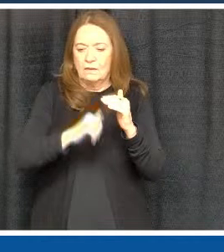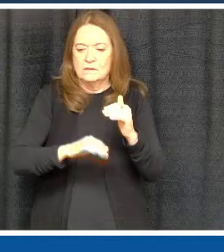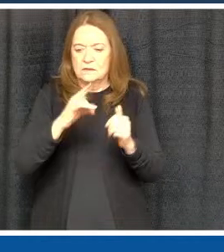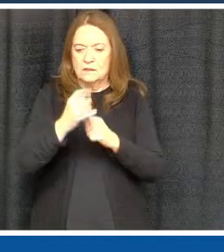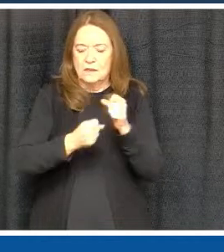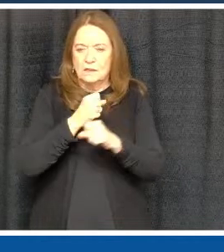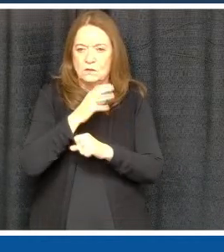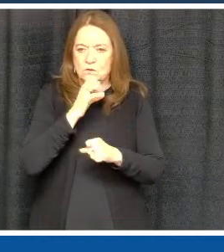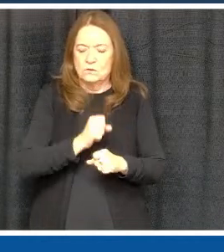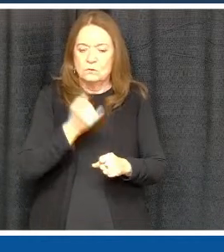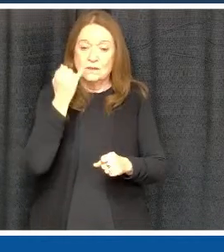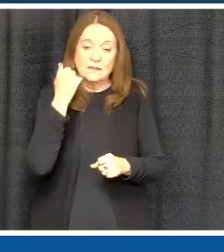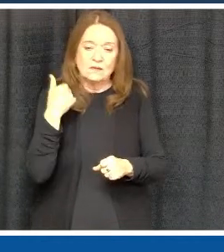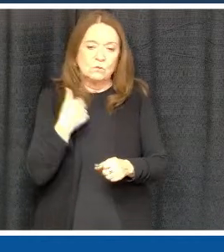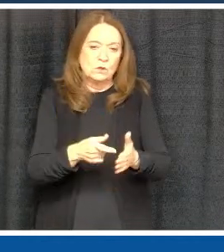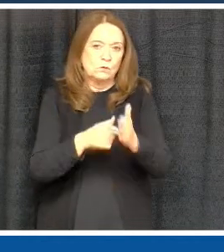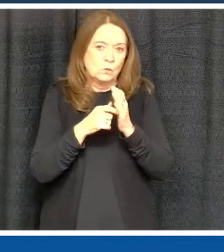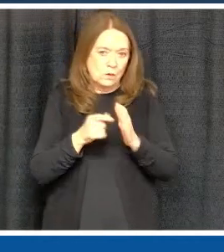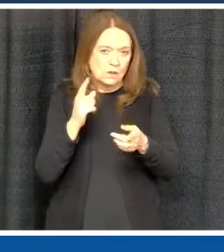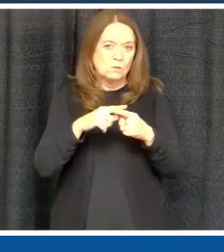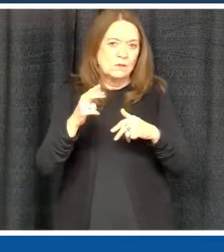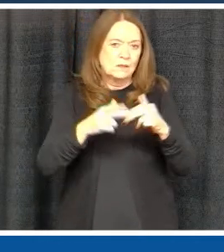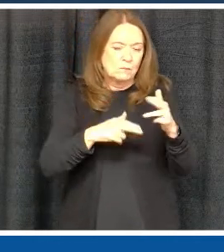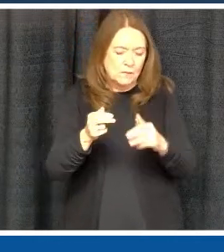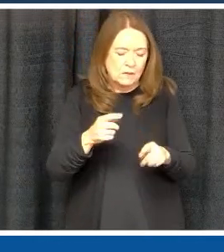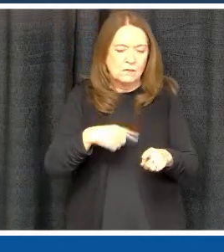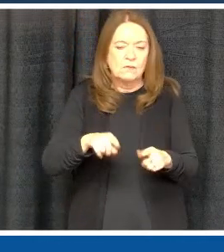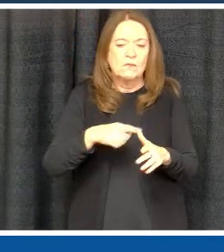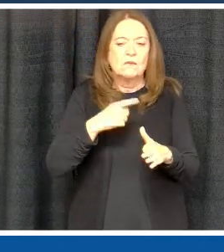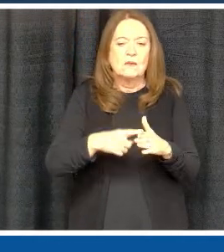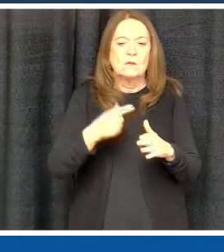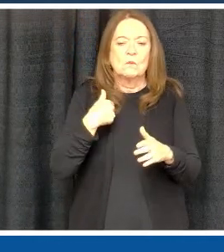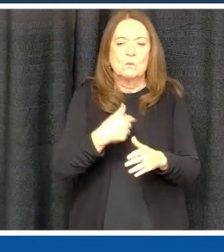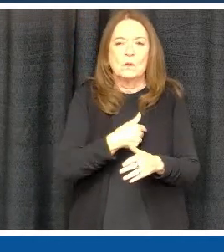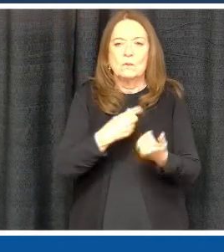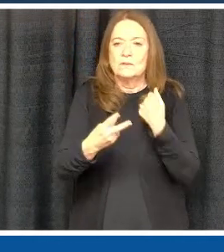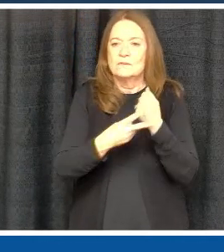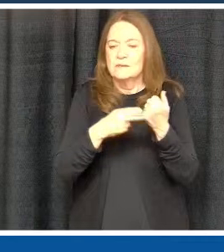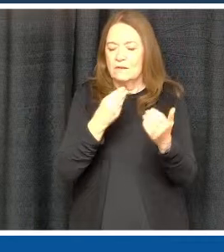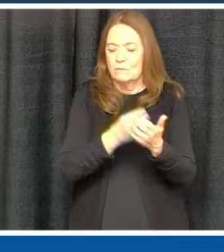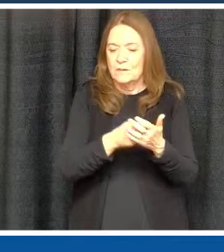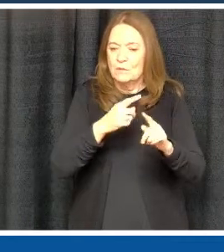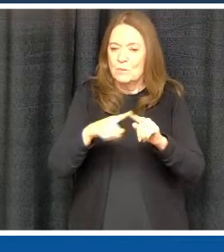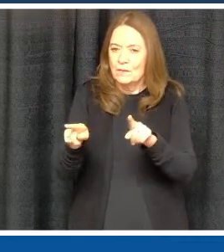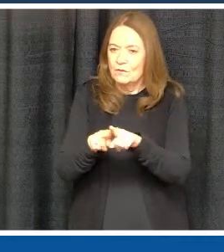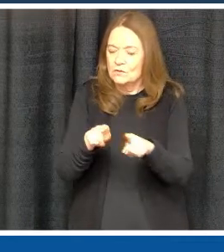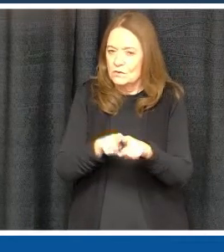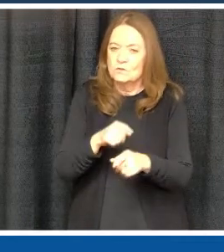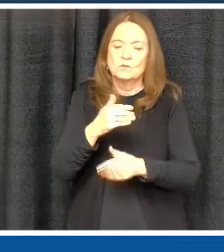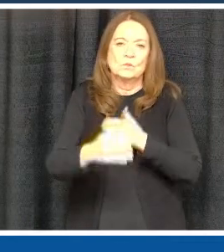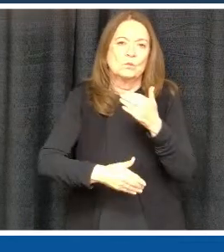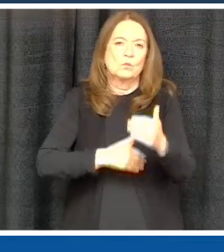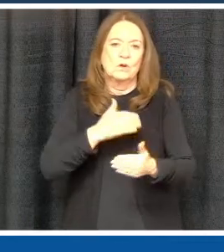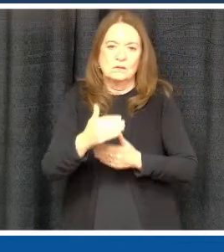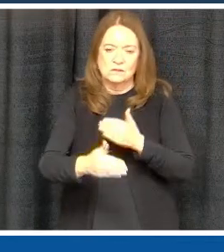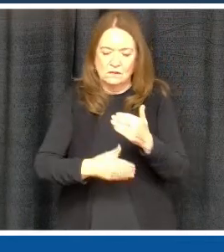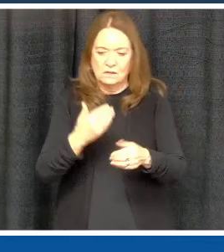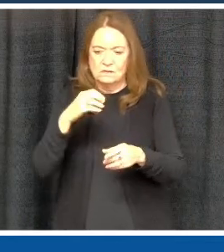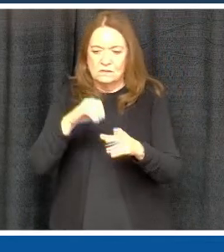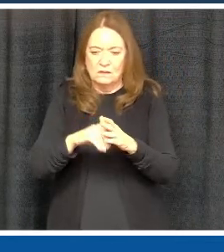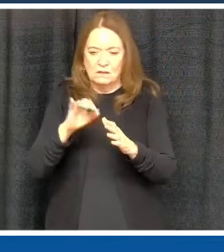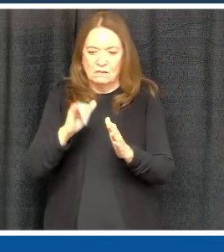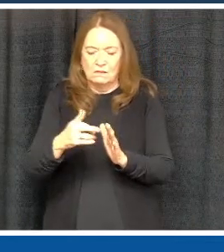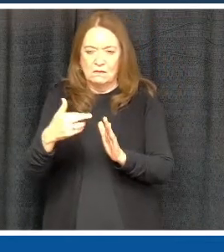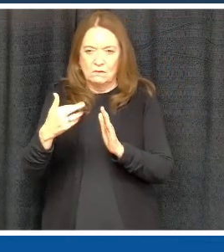buildings, and if we had required them when we built, we would have saved dollars. But there's also a process built into the ordinance